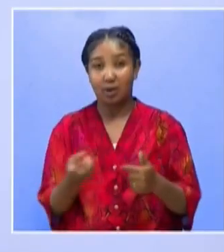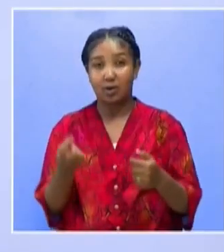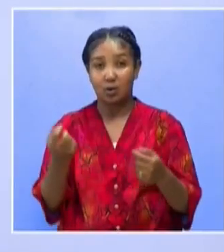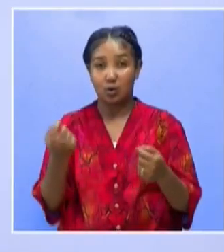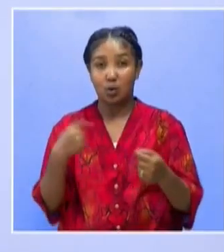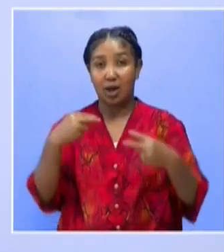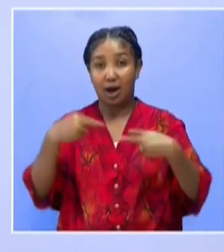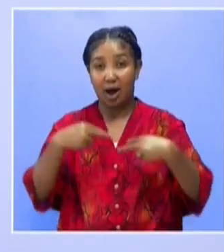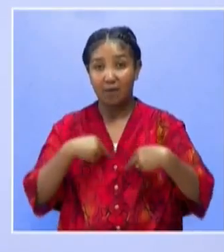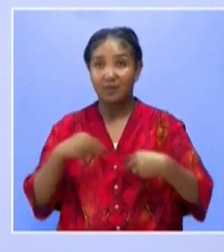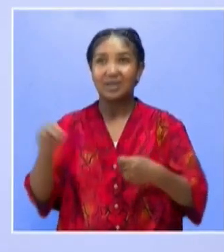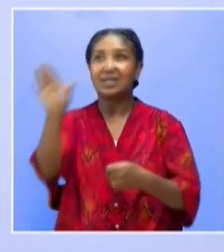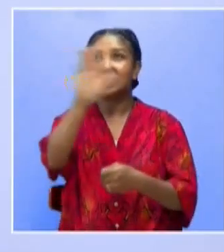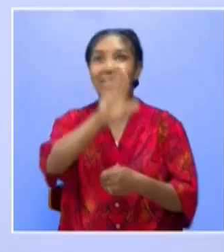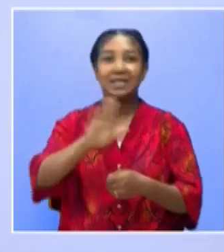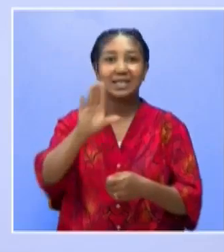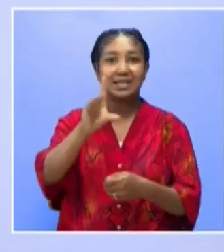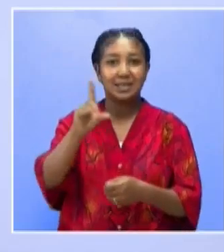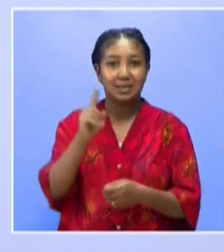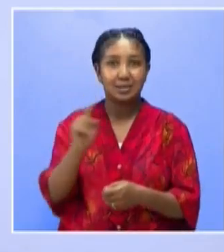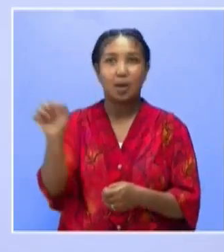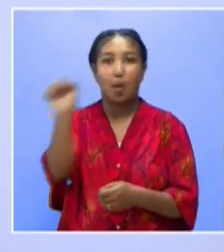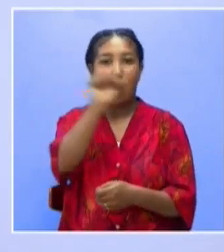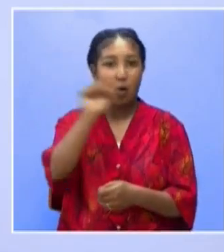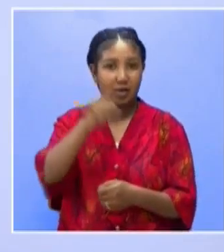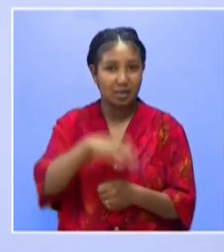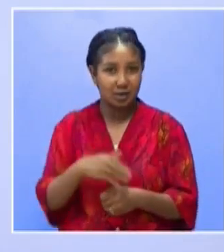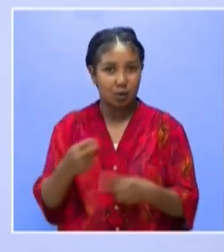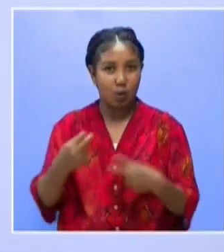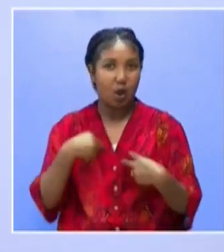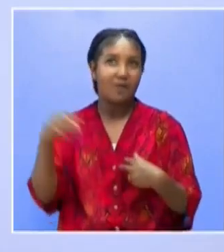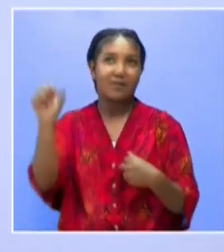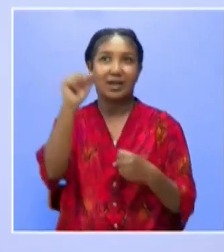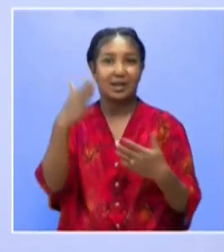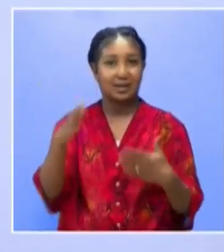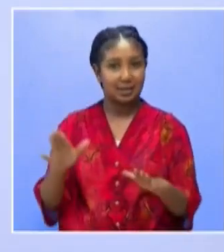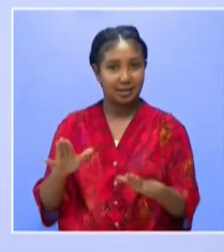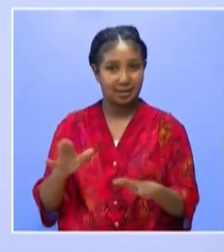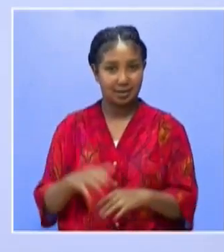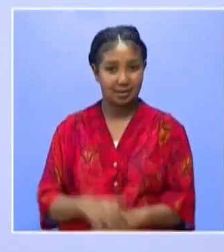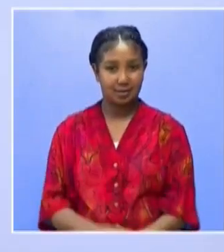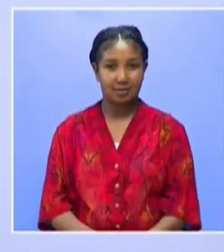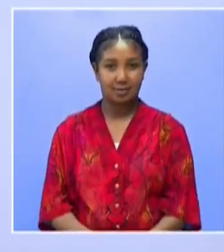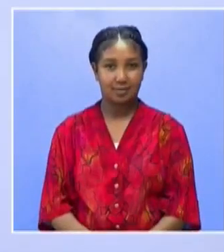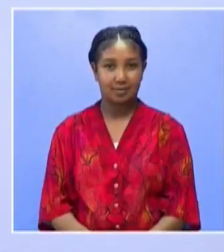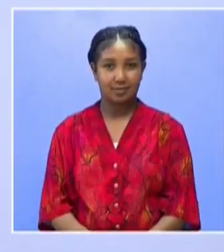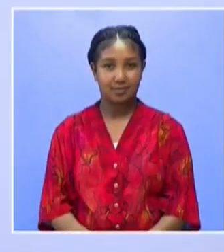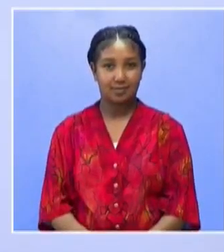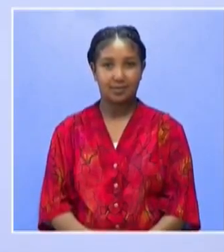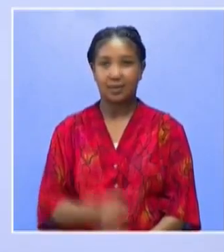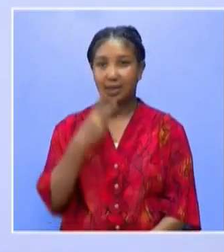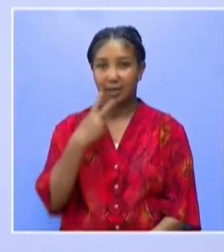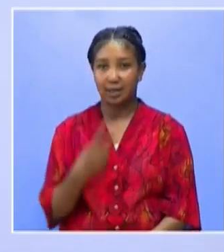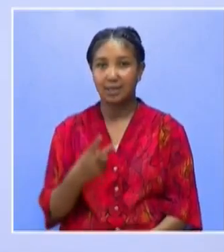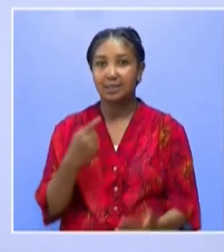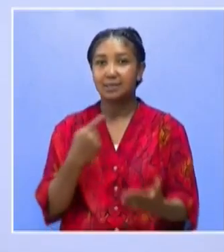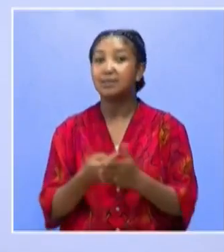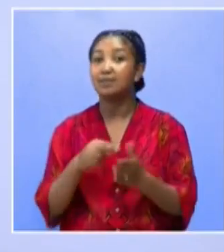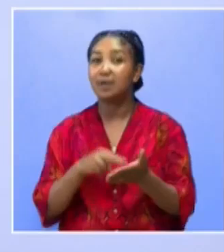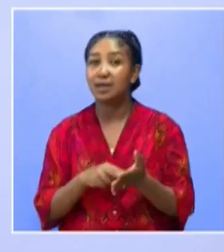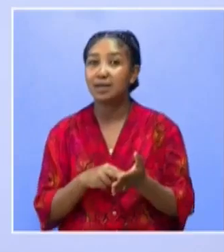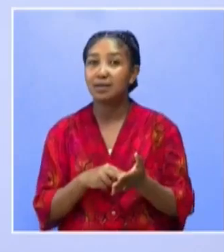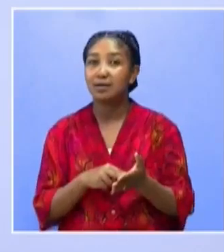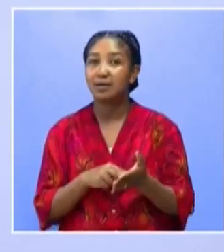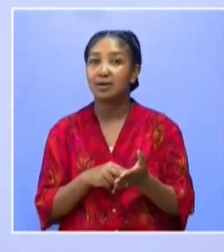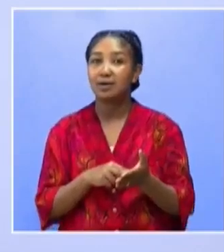have cleaned the board. We have cleaned the board. Here. This means,